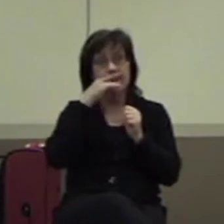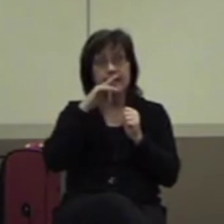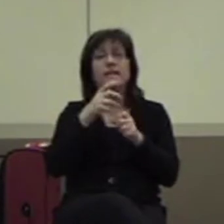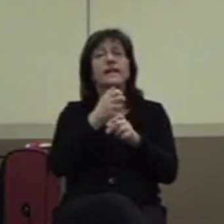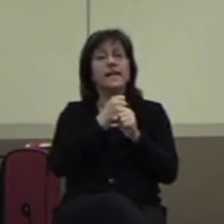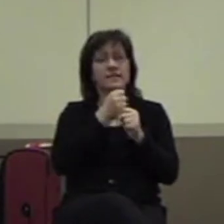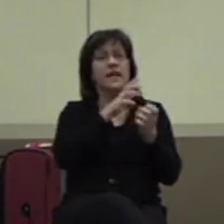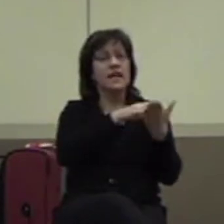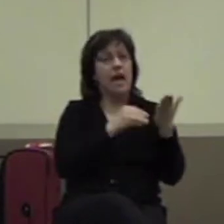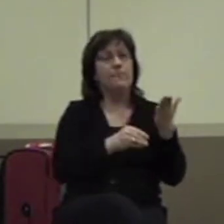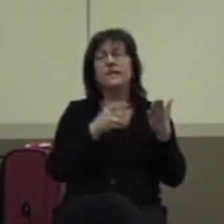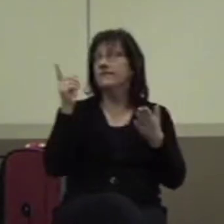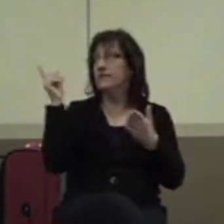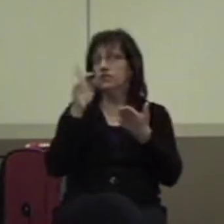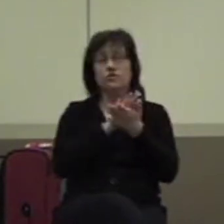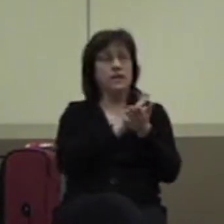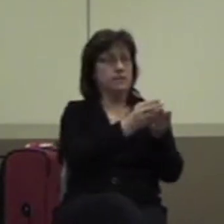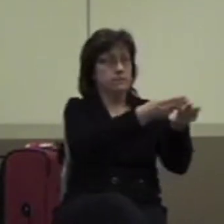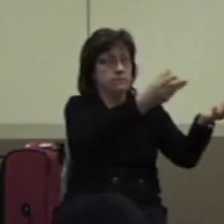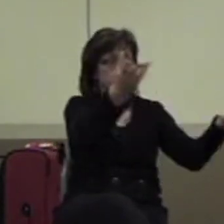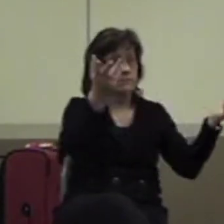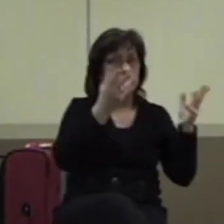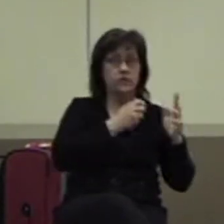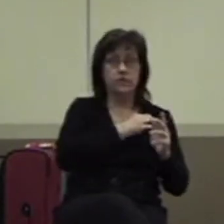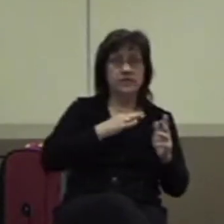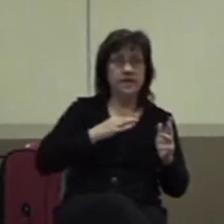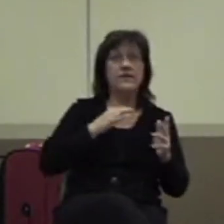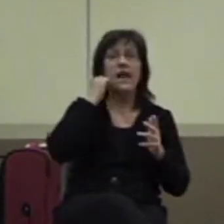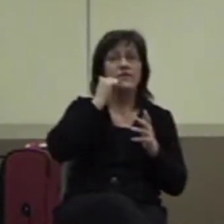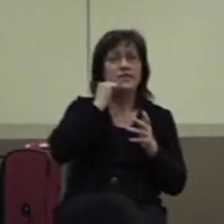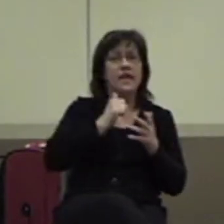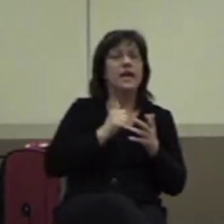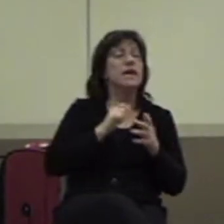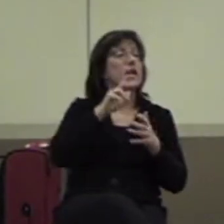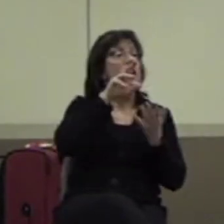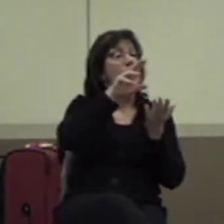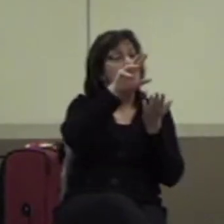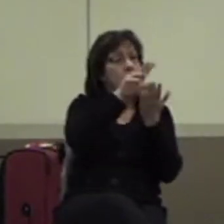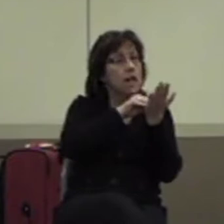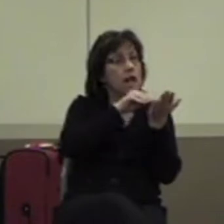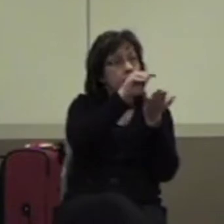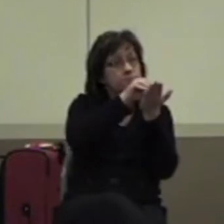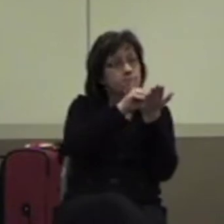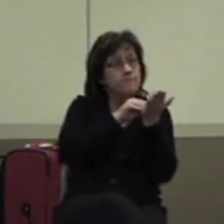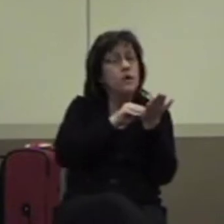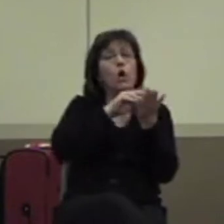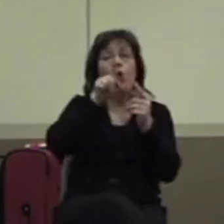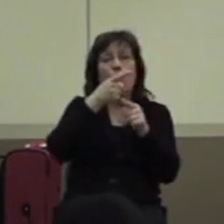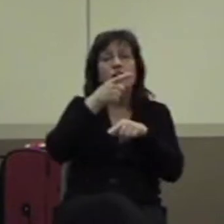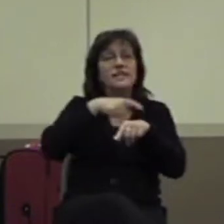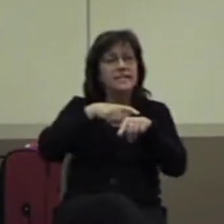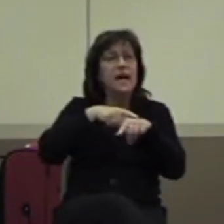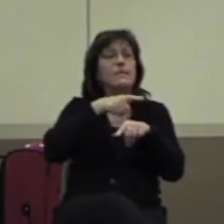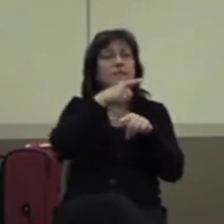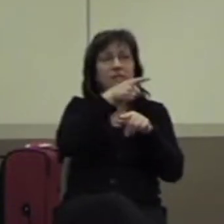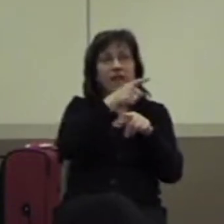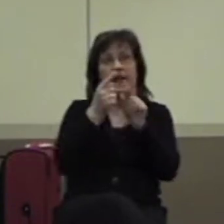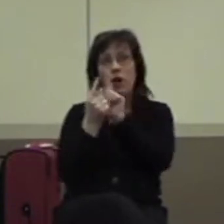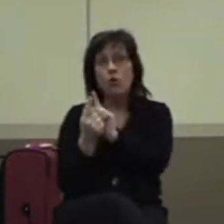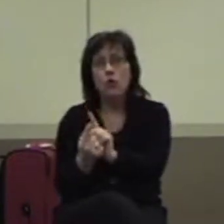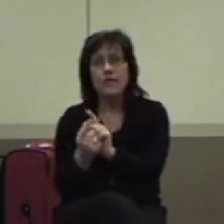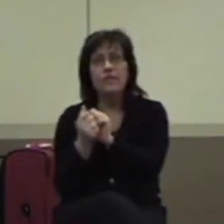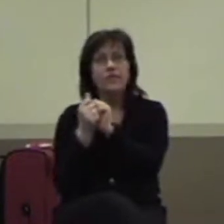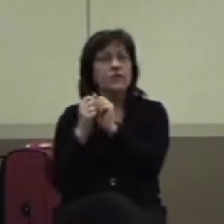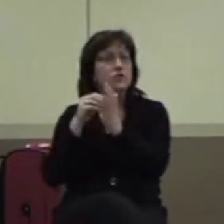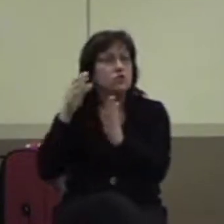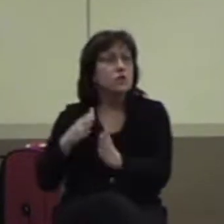gets a copy of this sheet for every single day. And everybody collects data only for the time they are with the